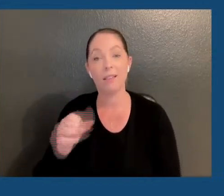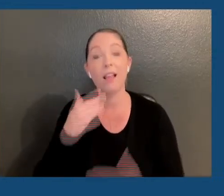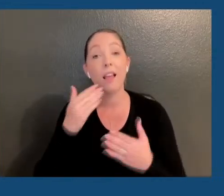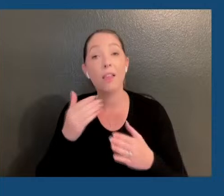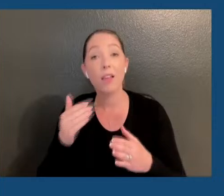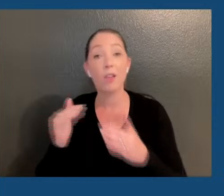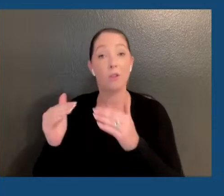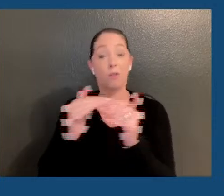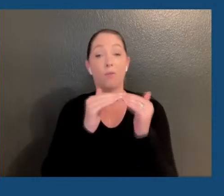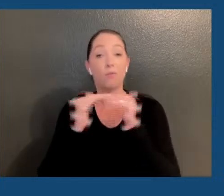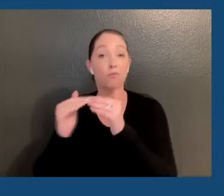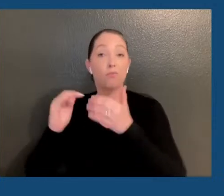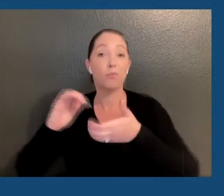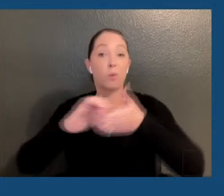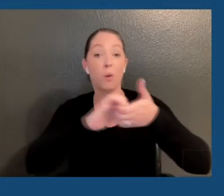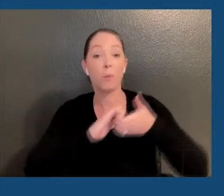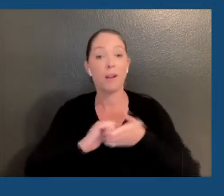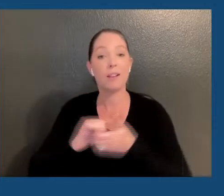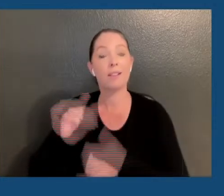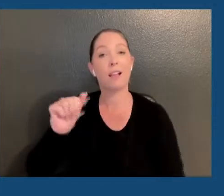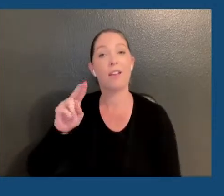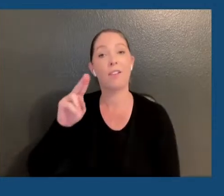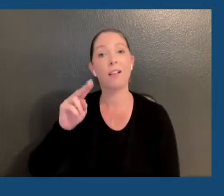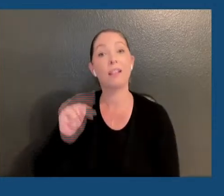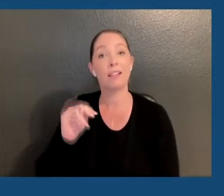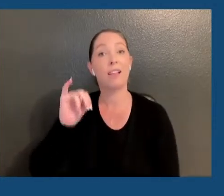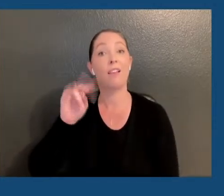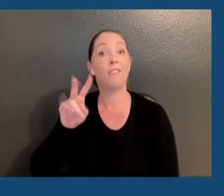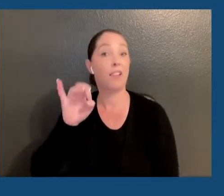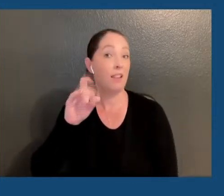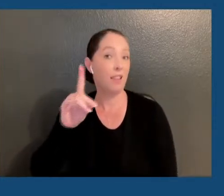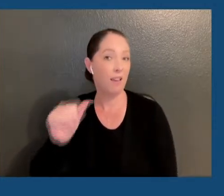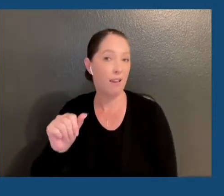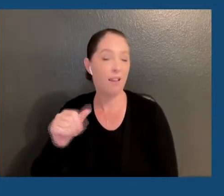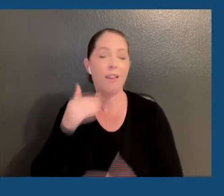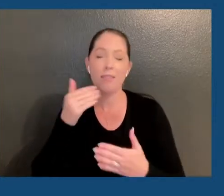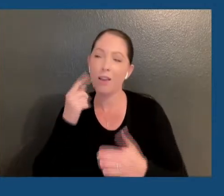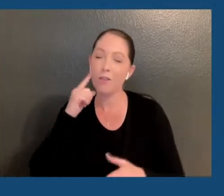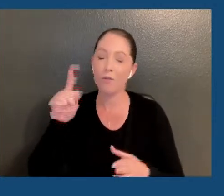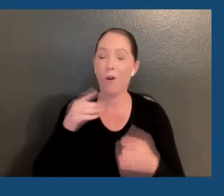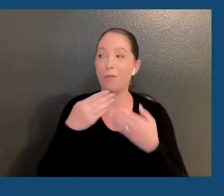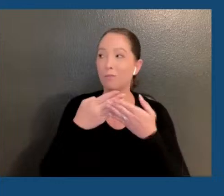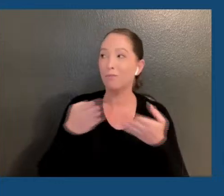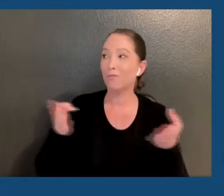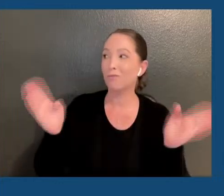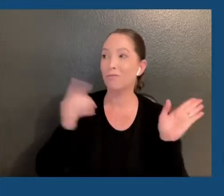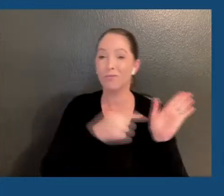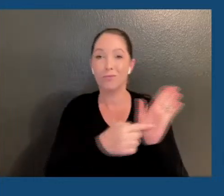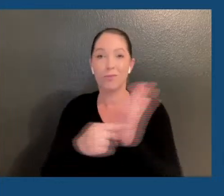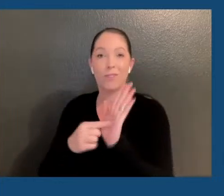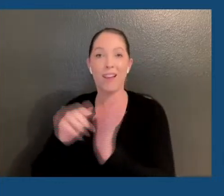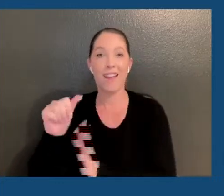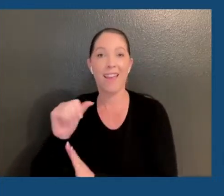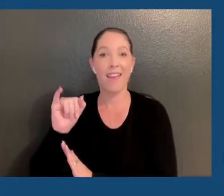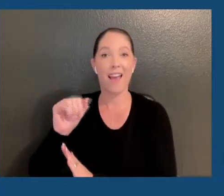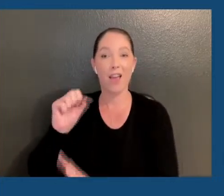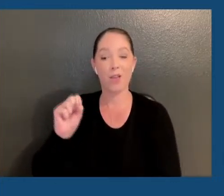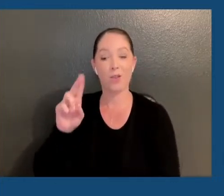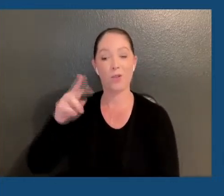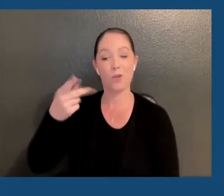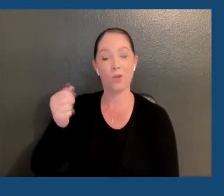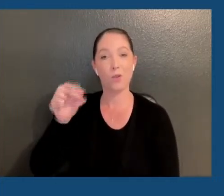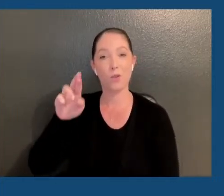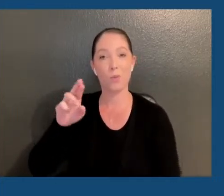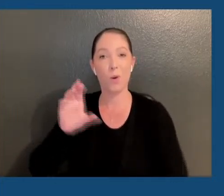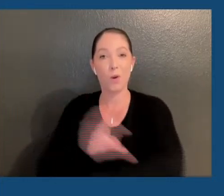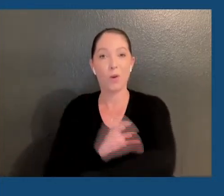from NVIDIA, thank you all for being here today as we unveil the AI supercomputer at the University